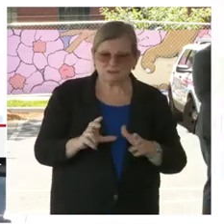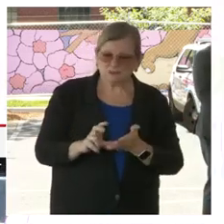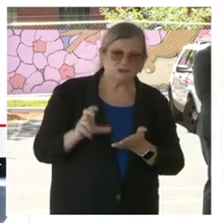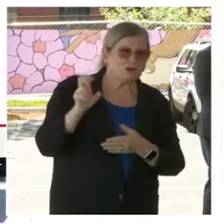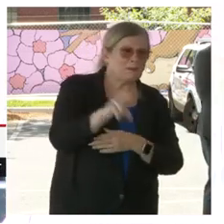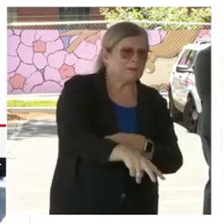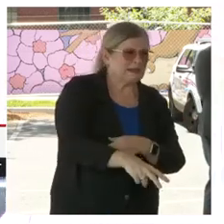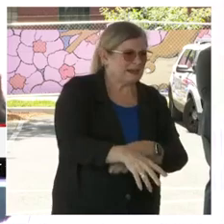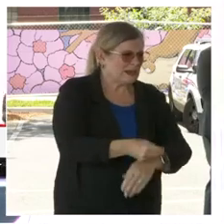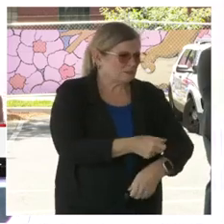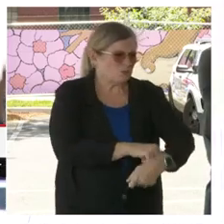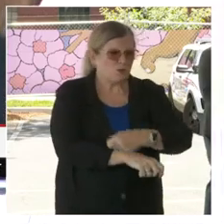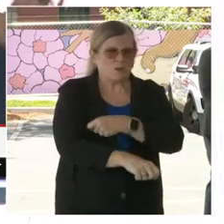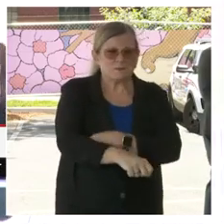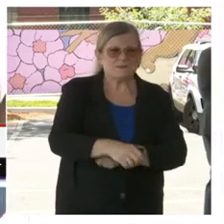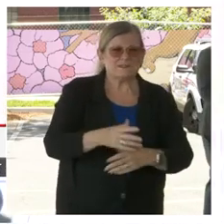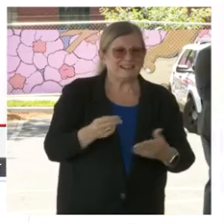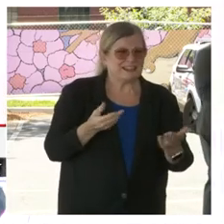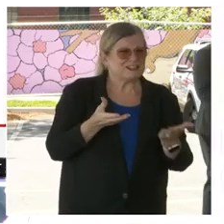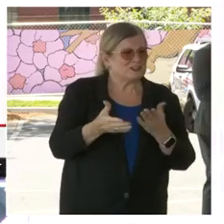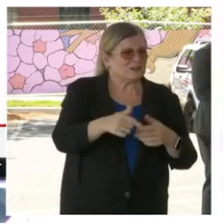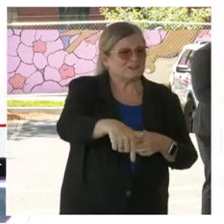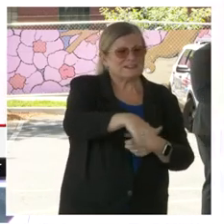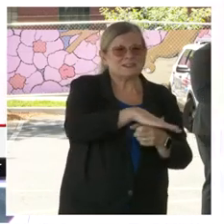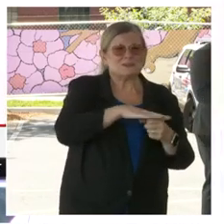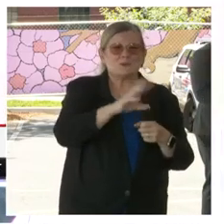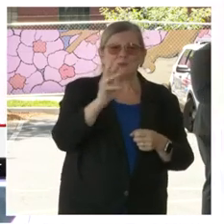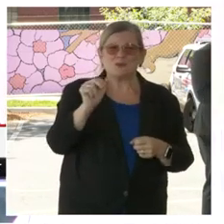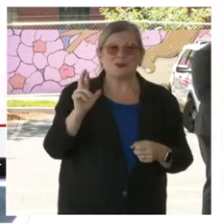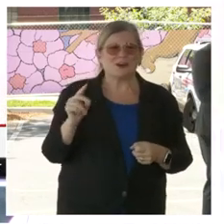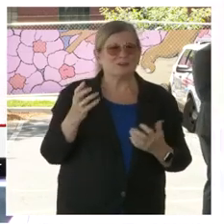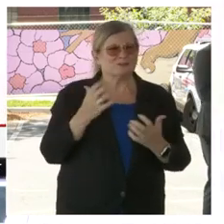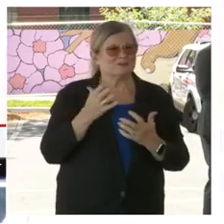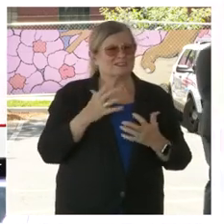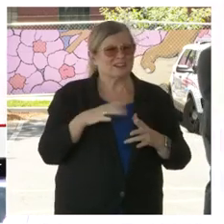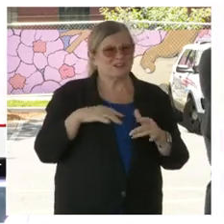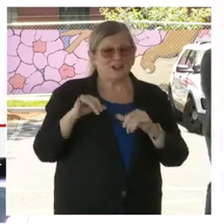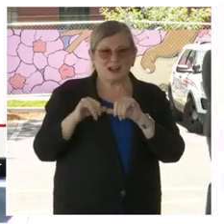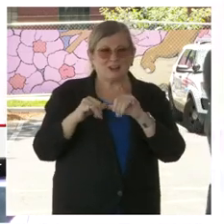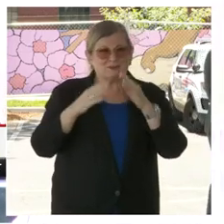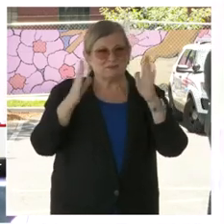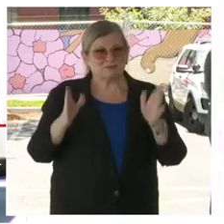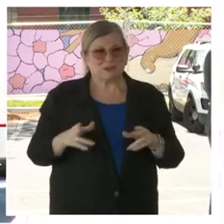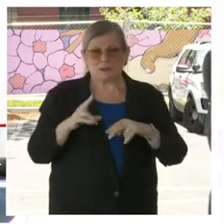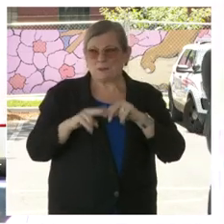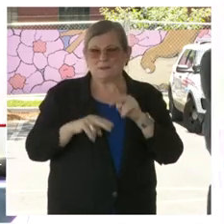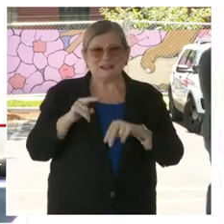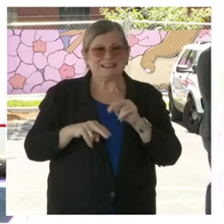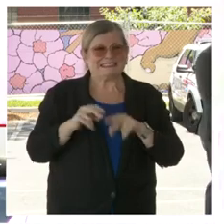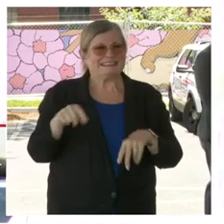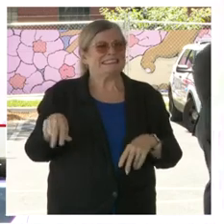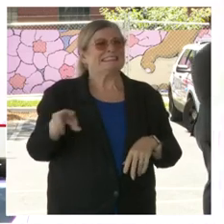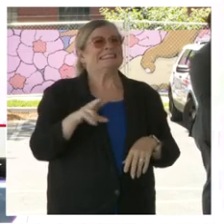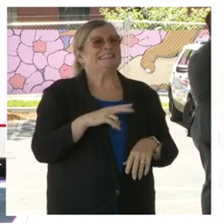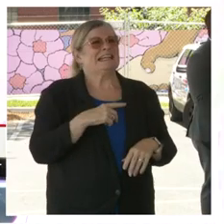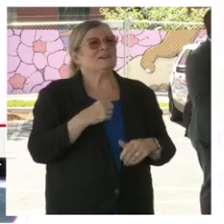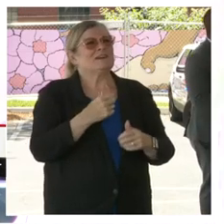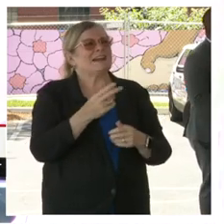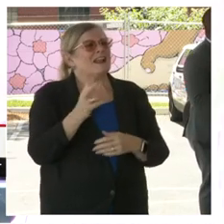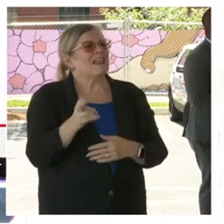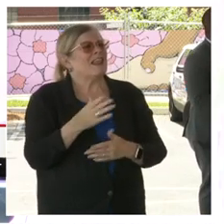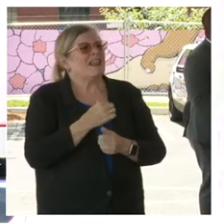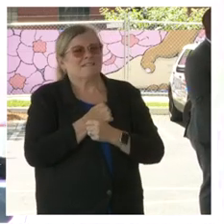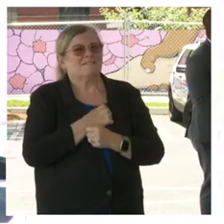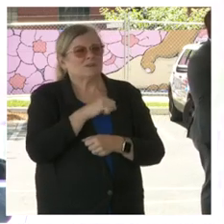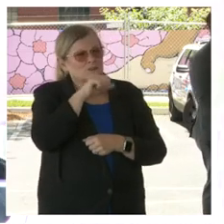honor. We're architects, so I'm talking about buildings. We love the history of this community, and we